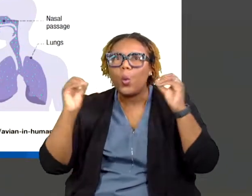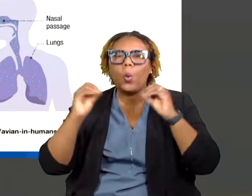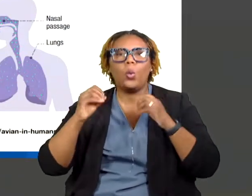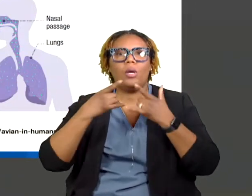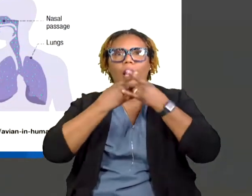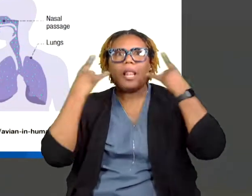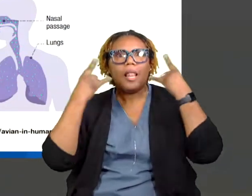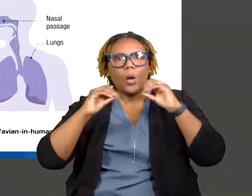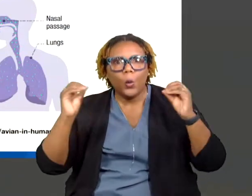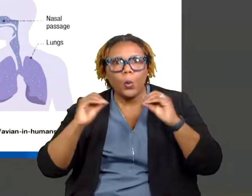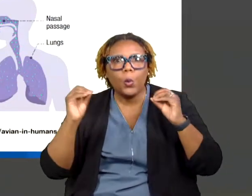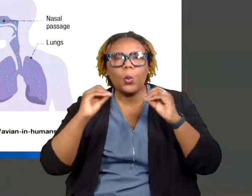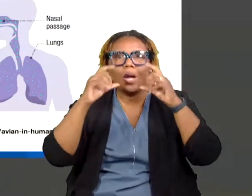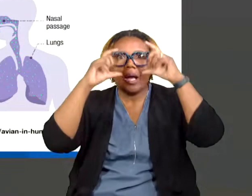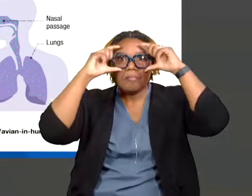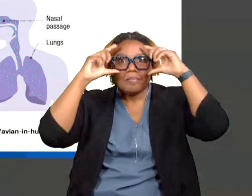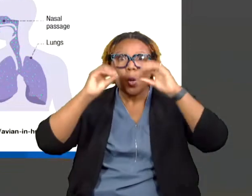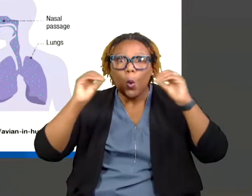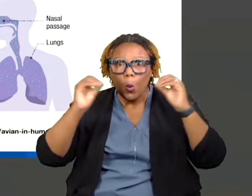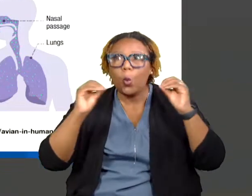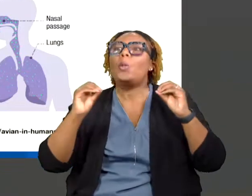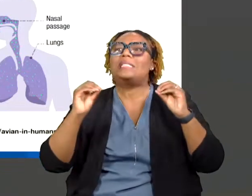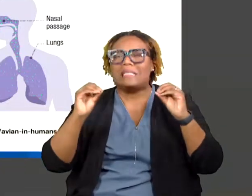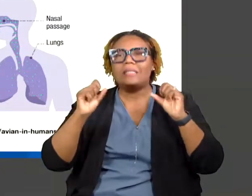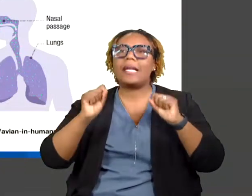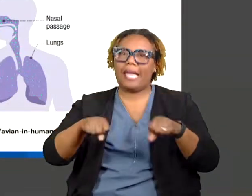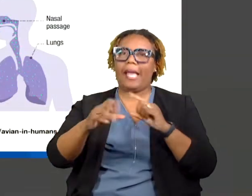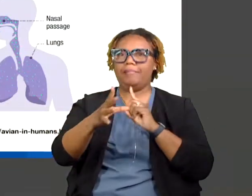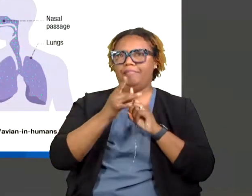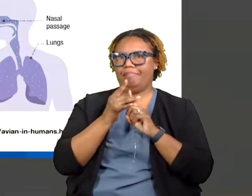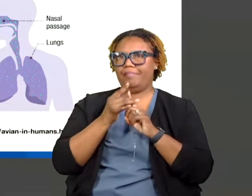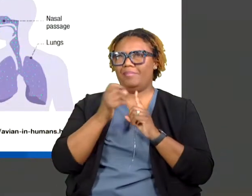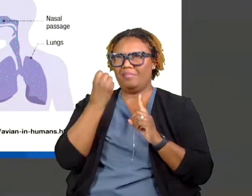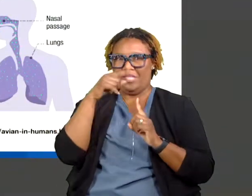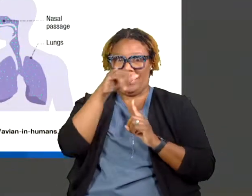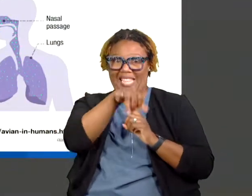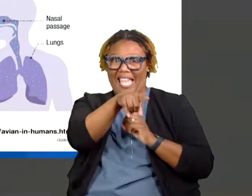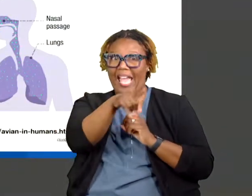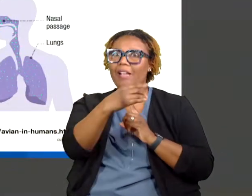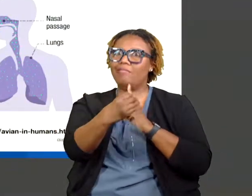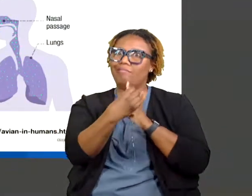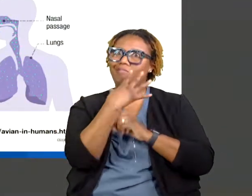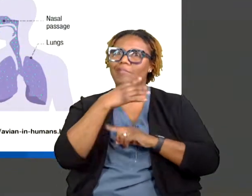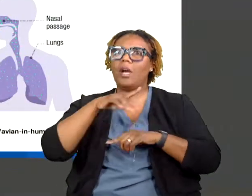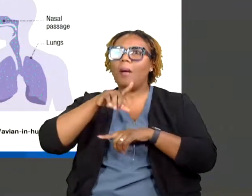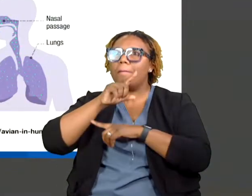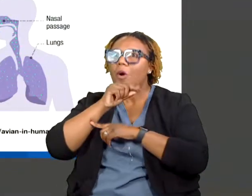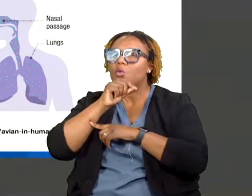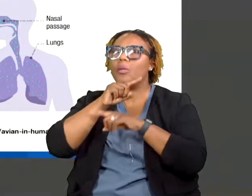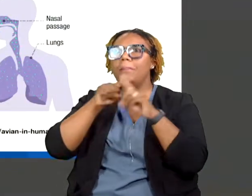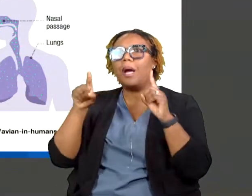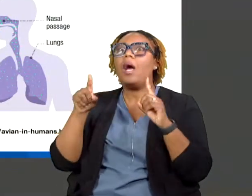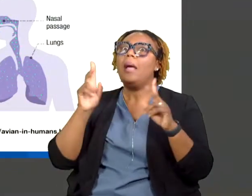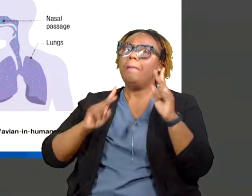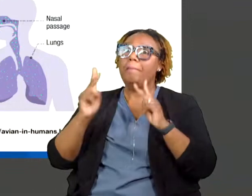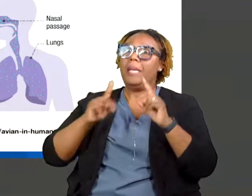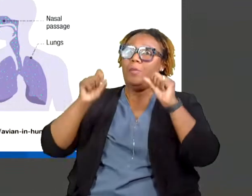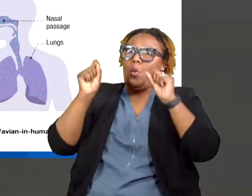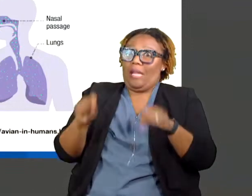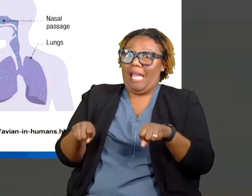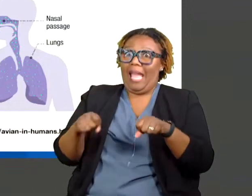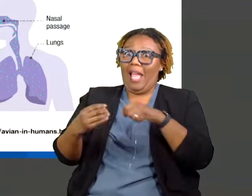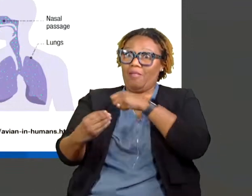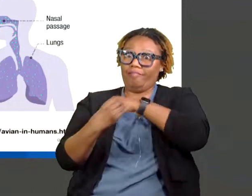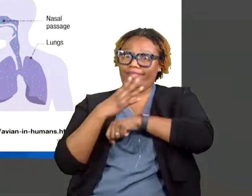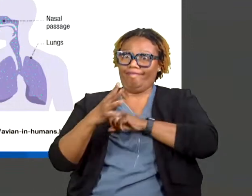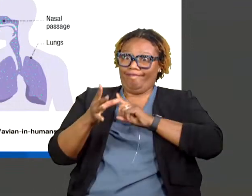the graphic here, now this is a graphic pertinent to poultry, people can become infected by breathing the virus in